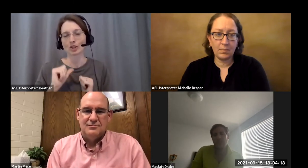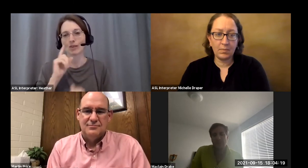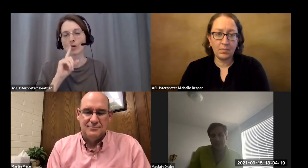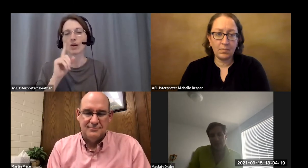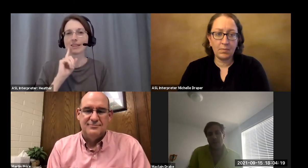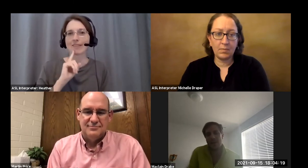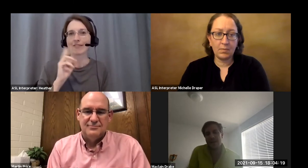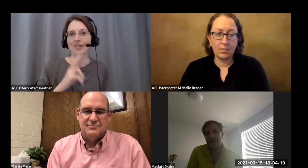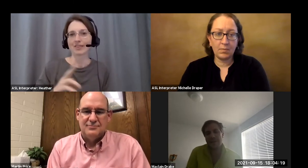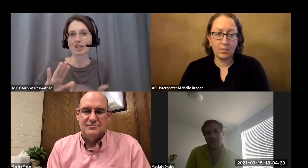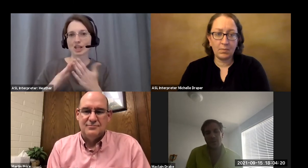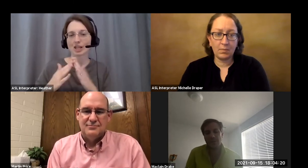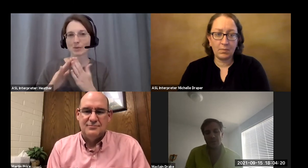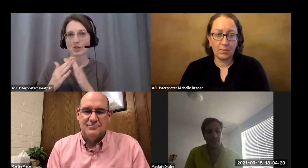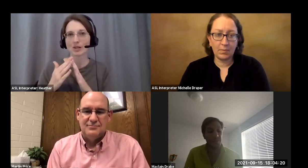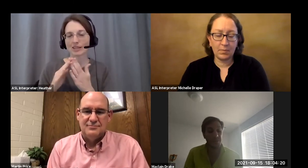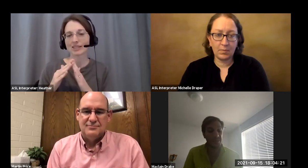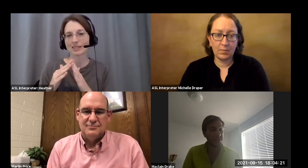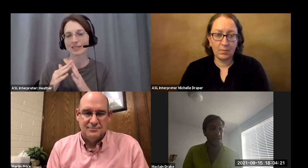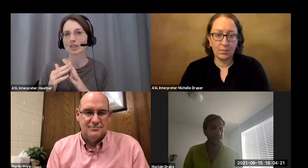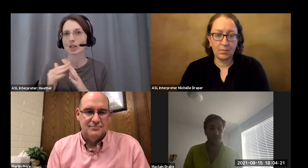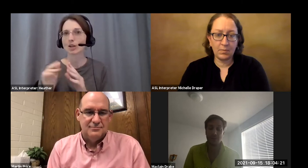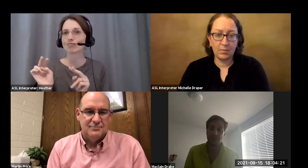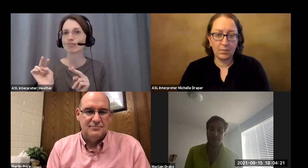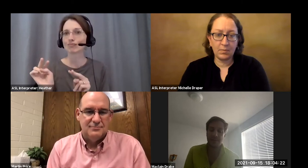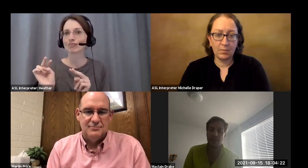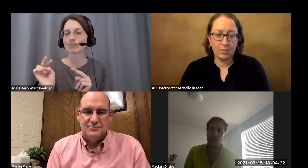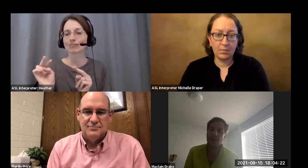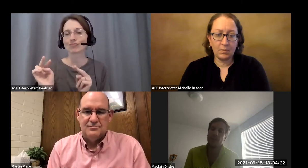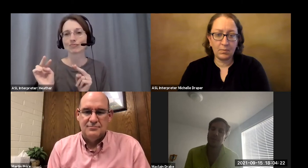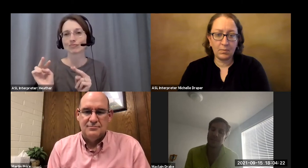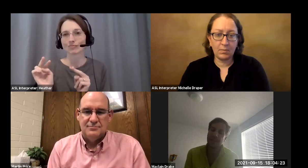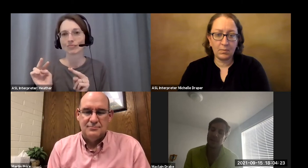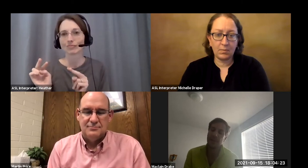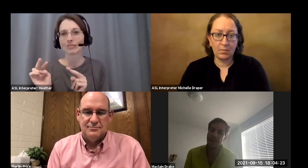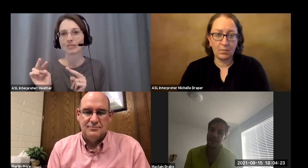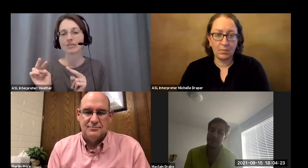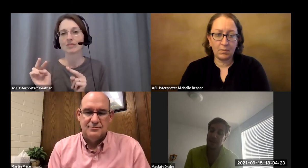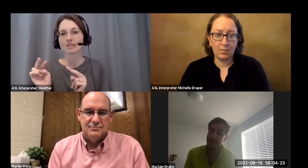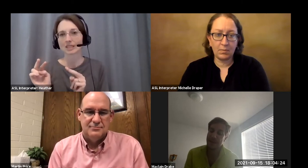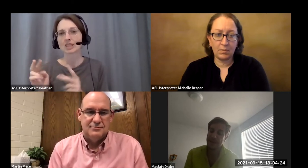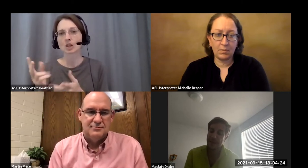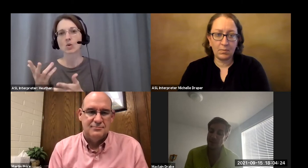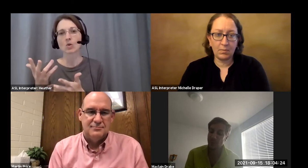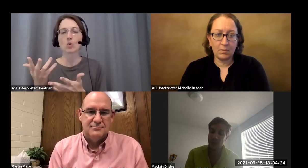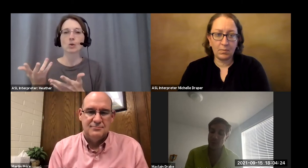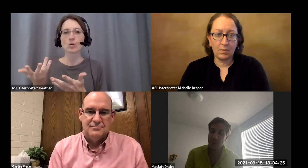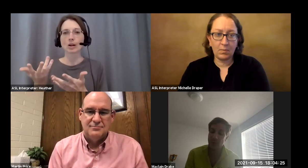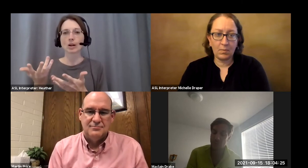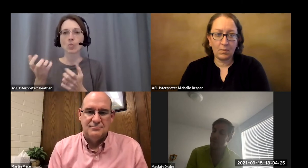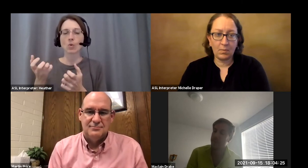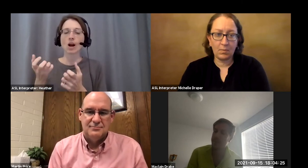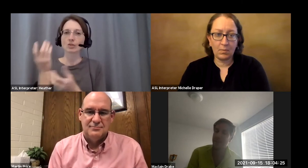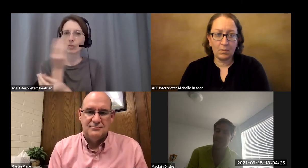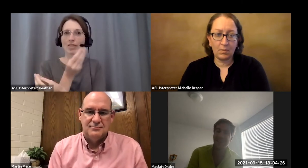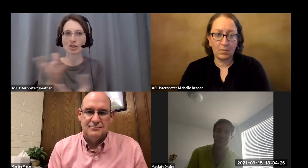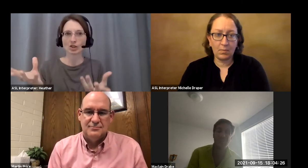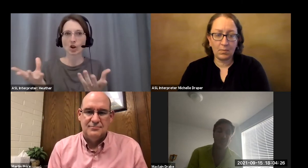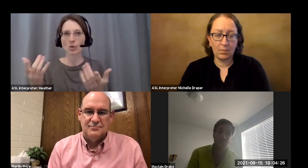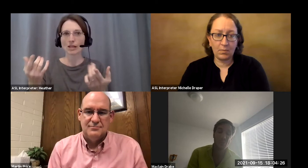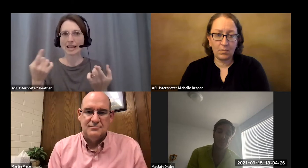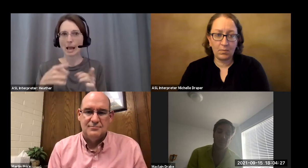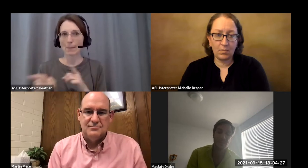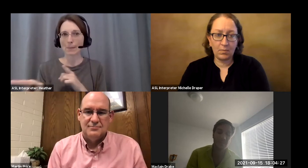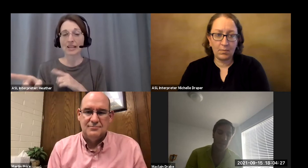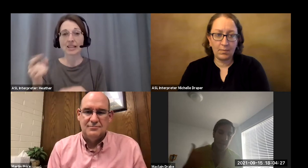deaf community. So as always, those will always be accessible since I'm the one overseeing all that. But I just wanted to make sure if there's anything